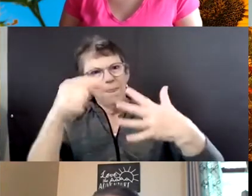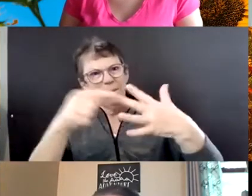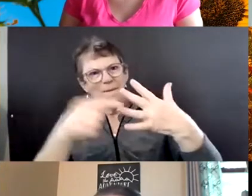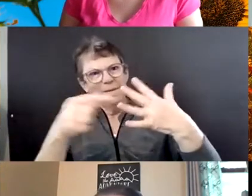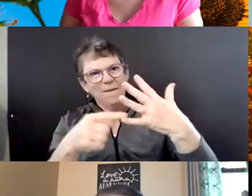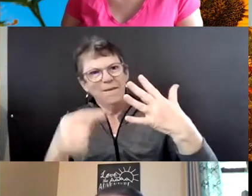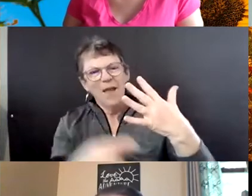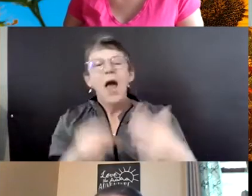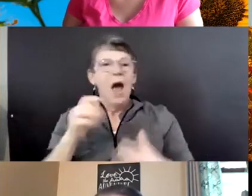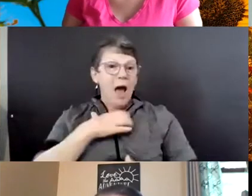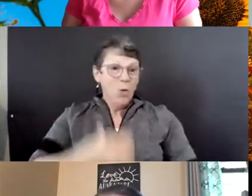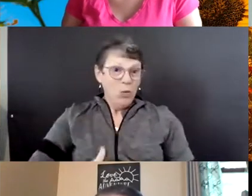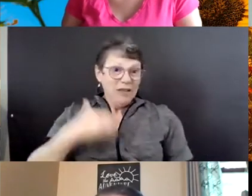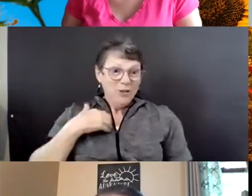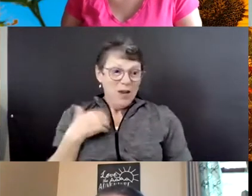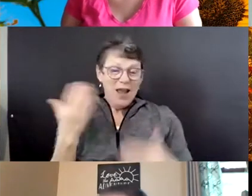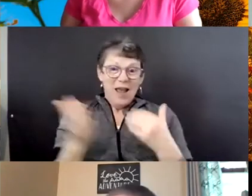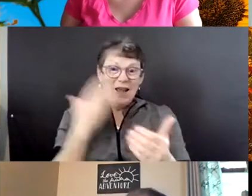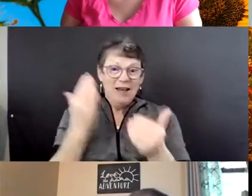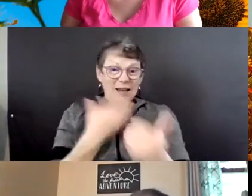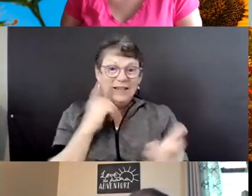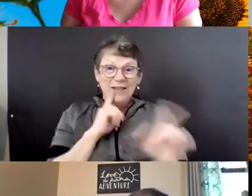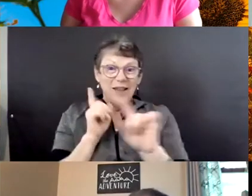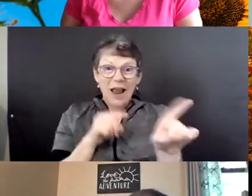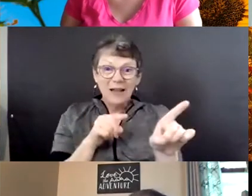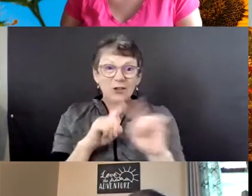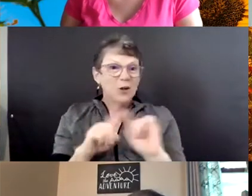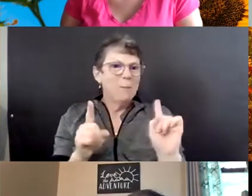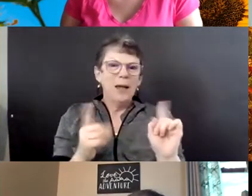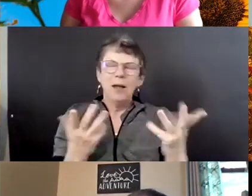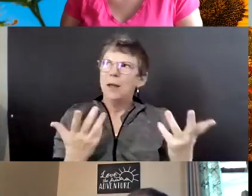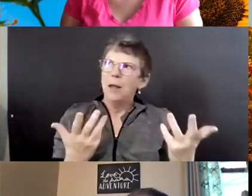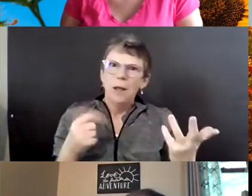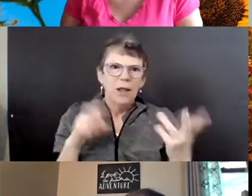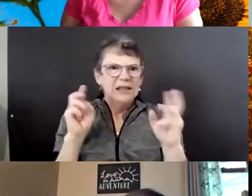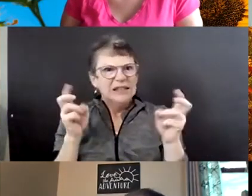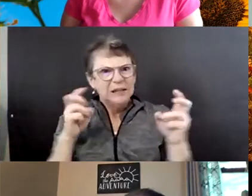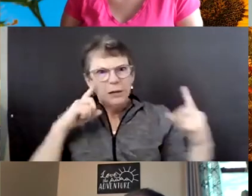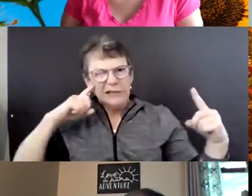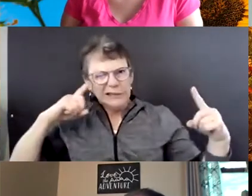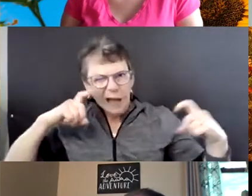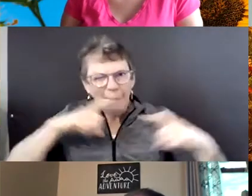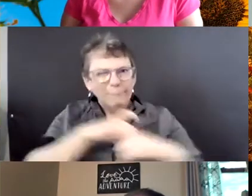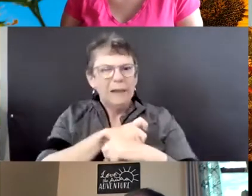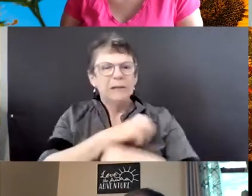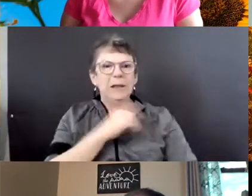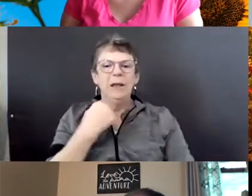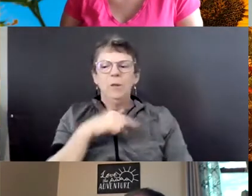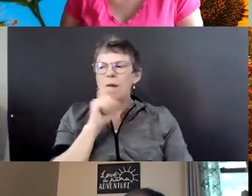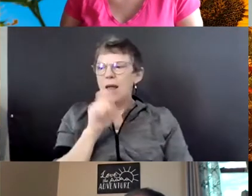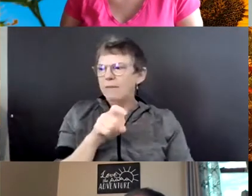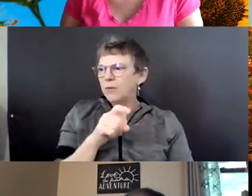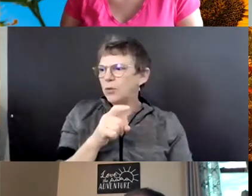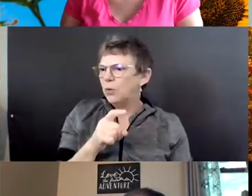and I wish there was like a simple bill, but it's so complex and we just have to take into consideration. And I think that's why